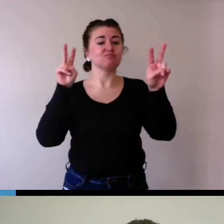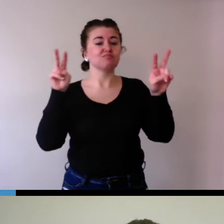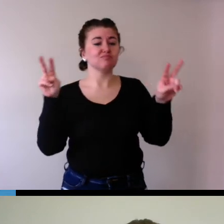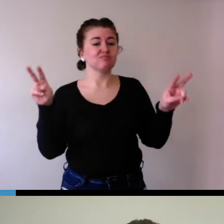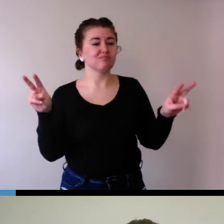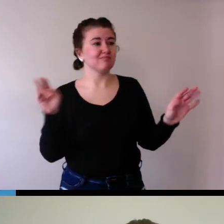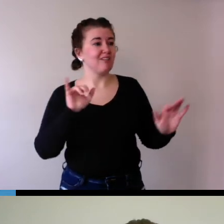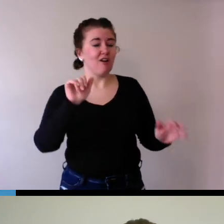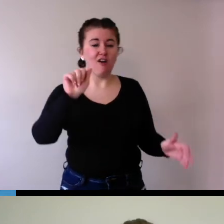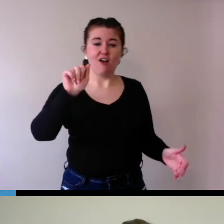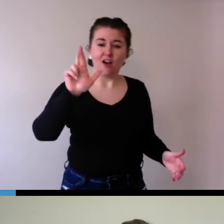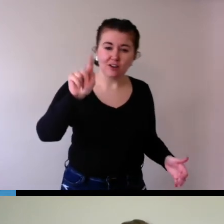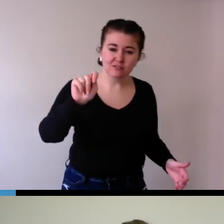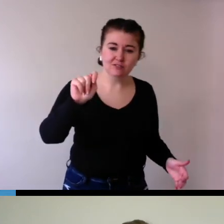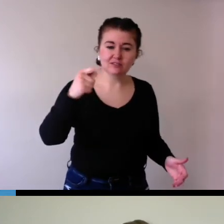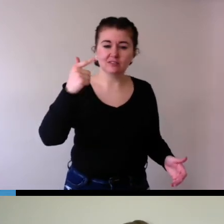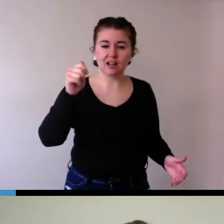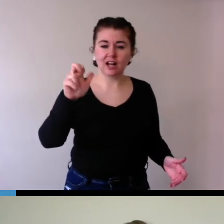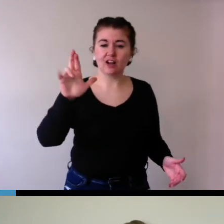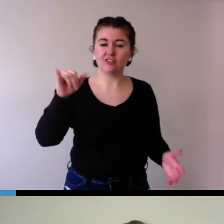gallery.